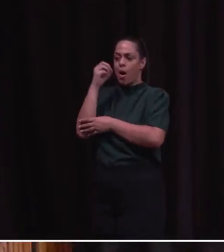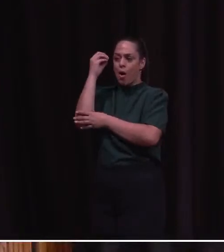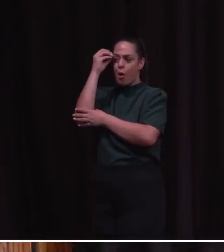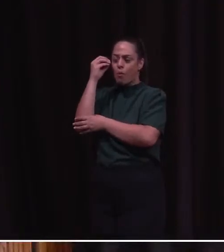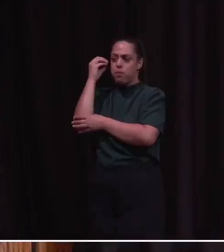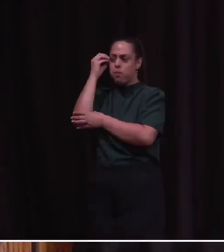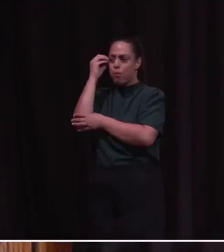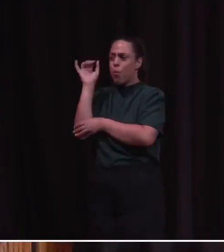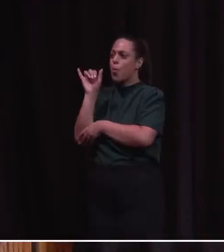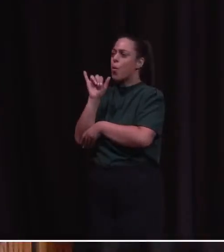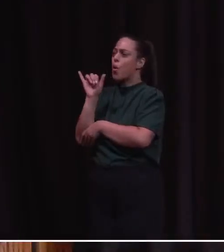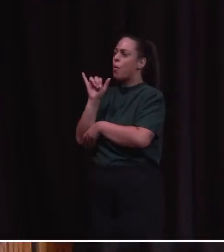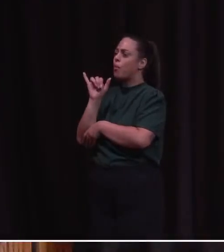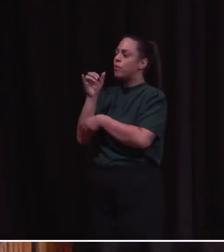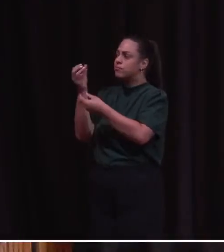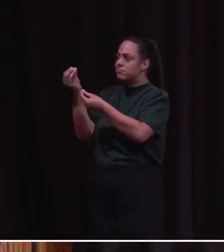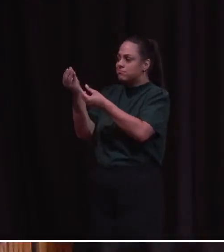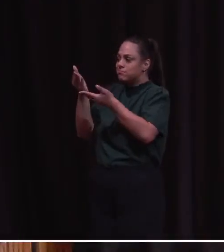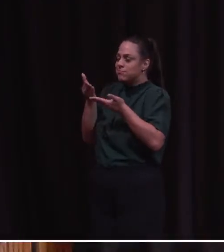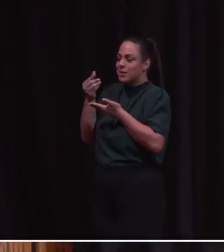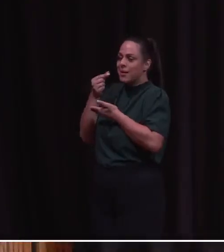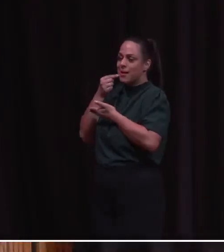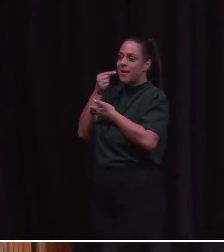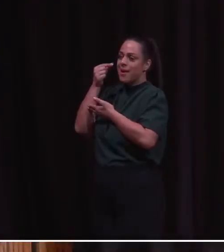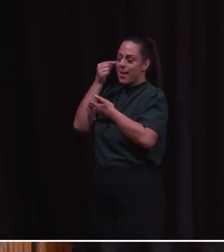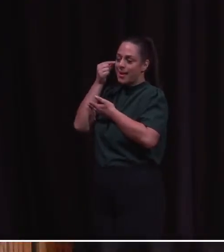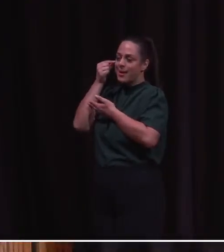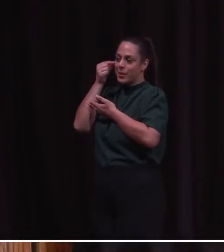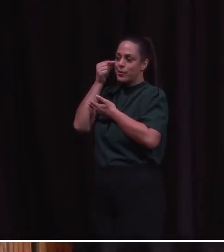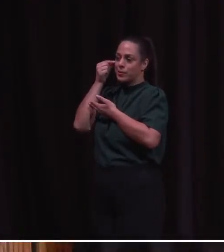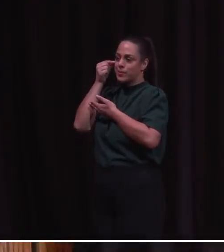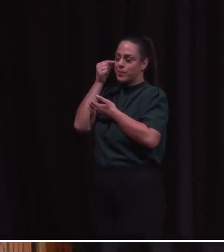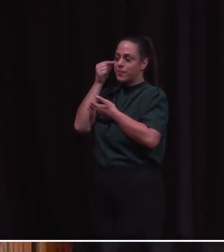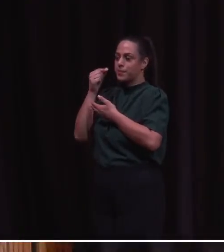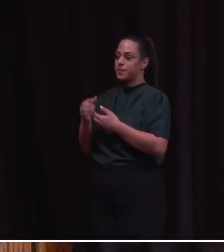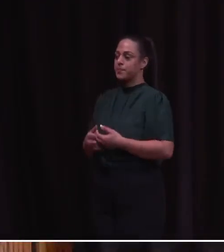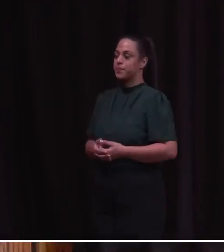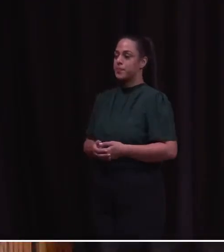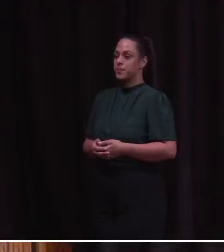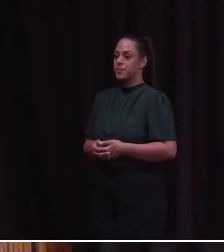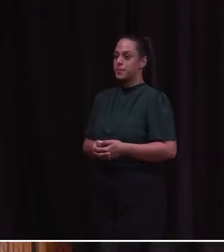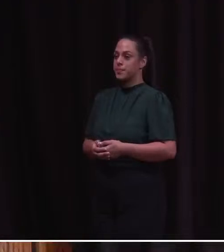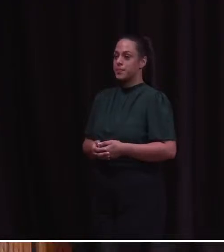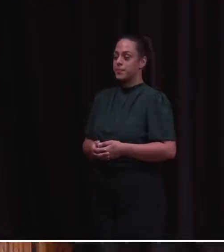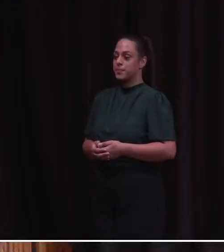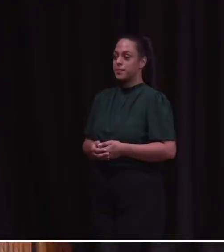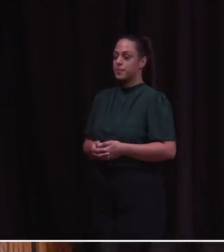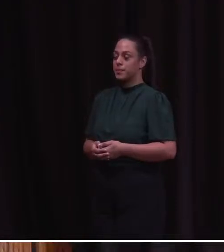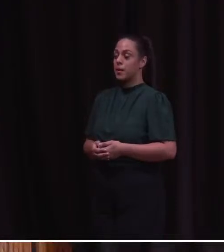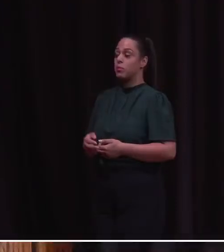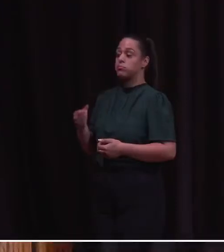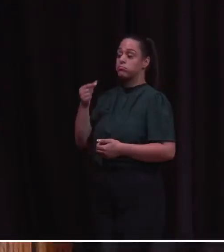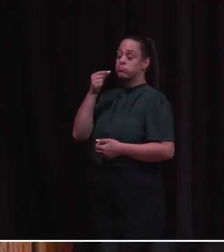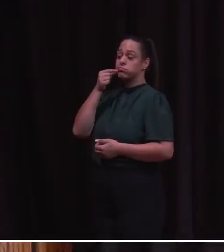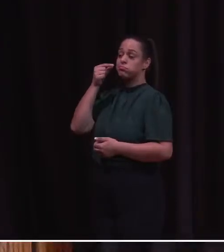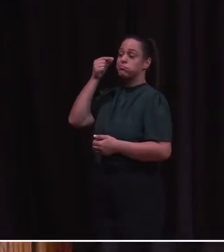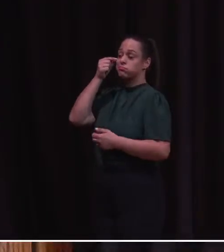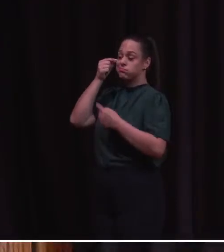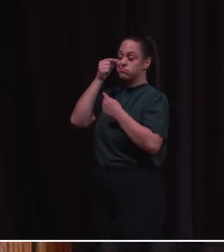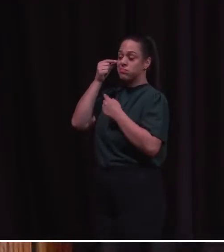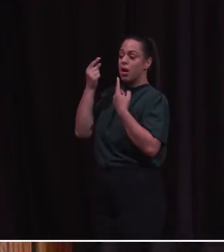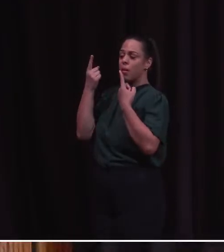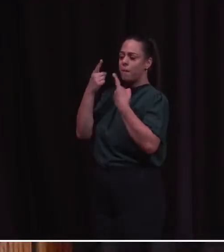wreak havoc on the family, destroy traditional values, threaten masculinity and femininity,